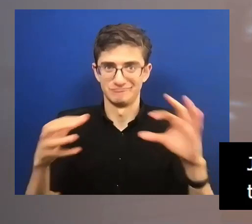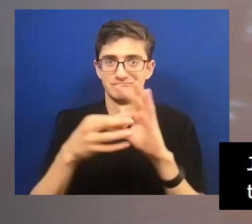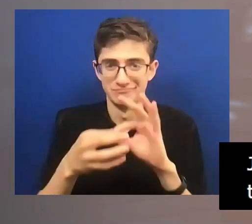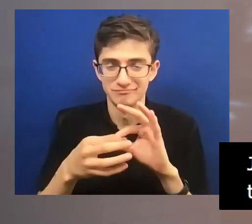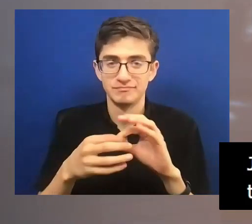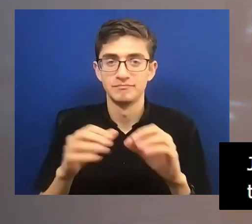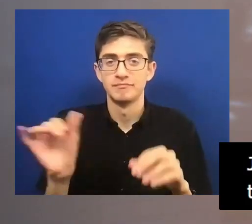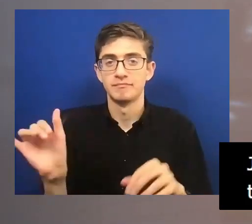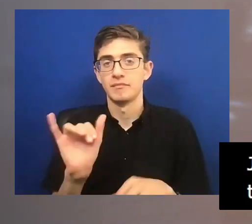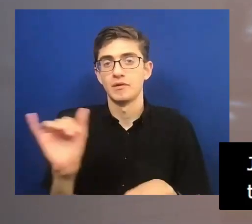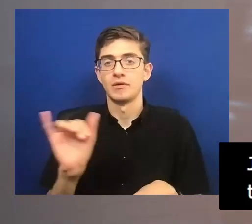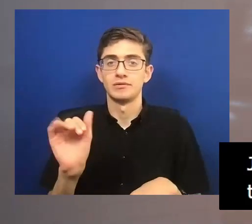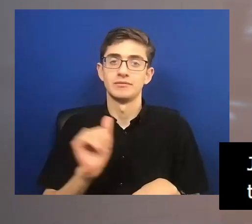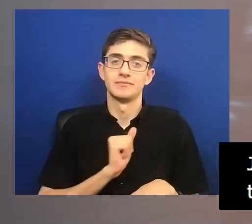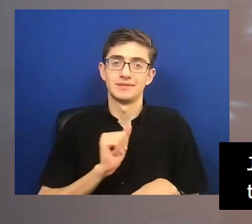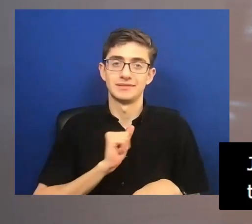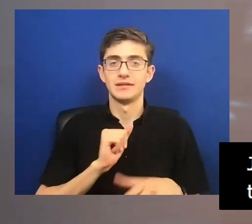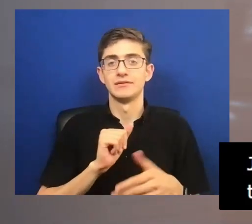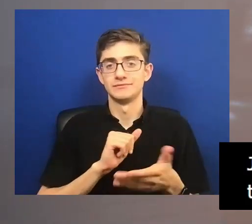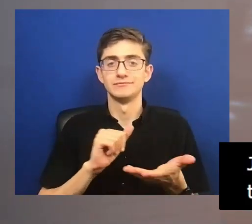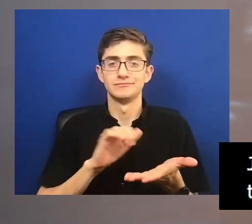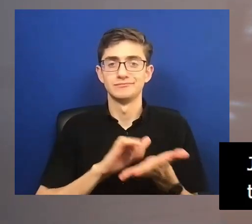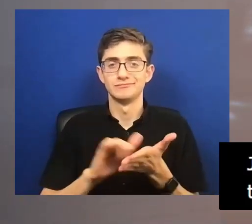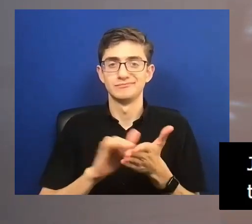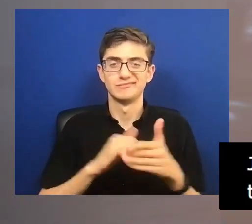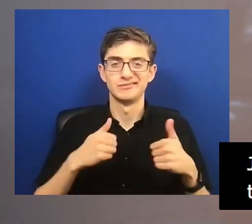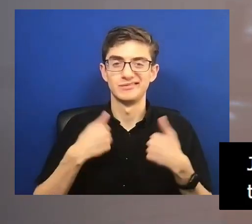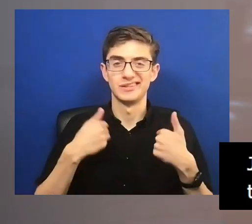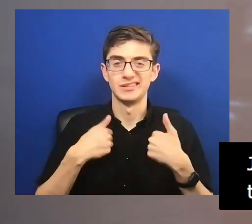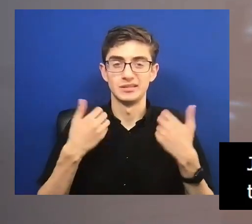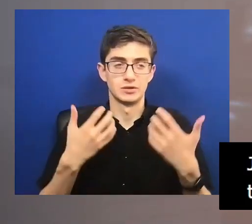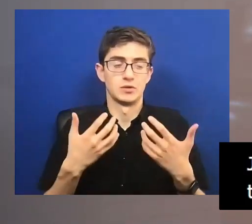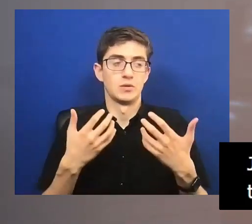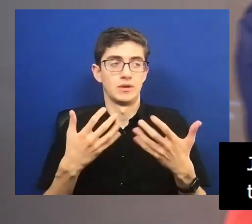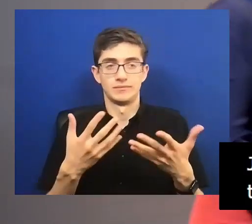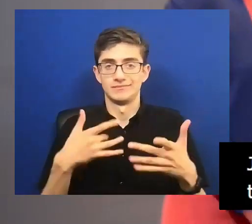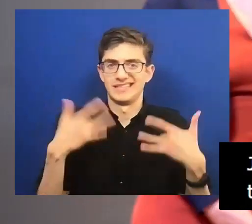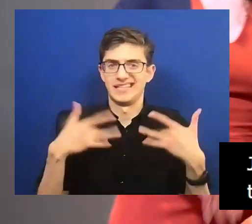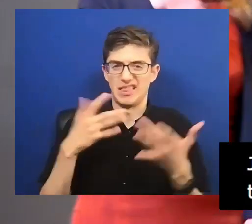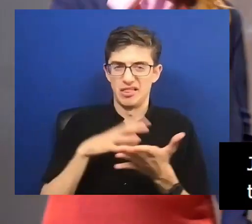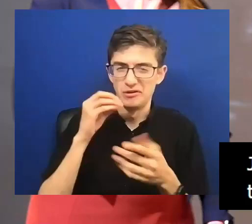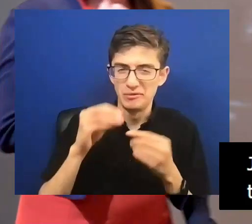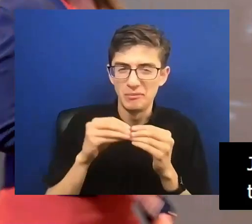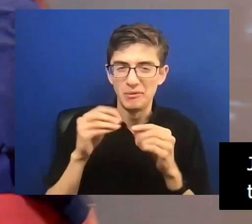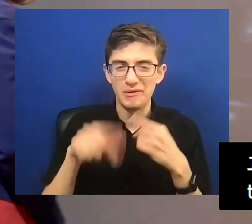to hear more what everyone's saying about the digital divide right here.